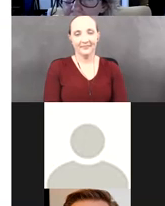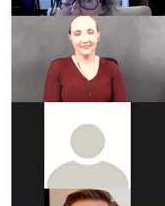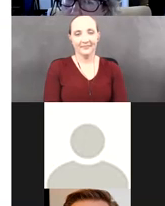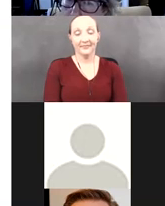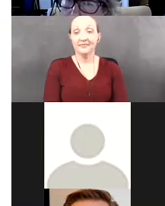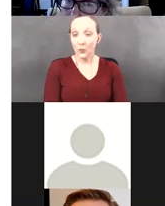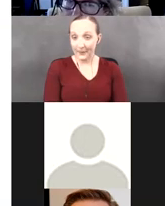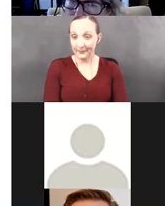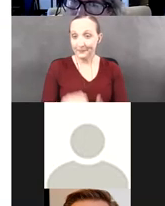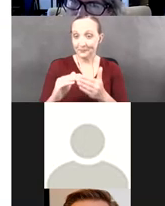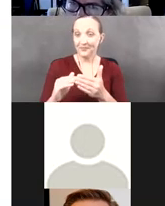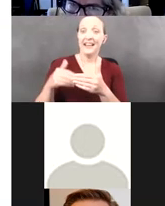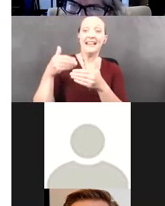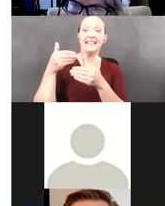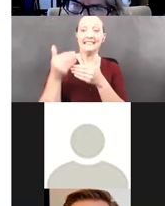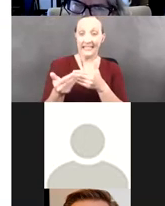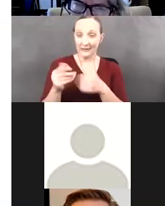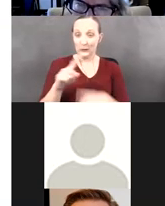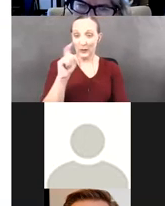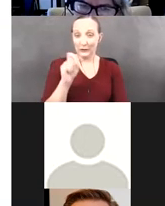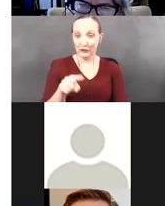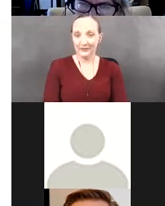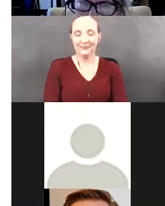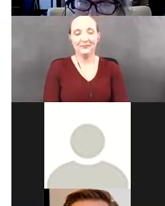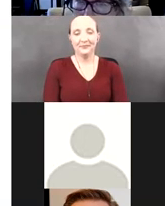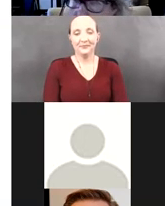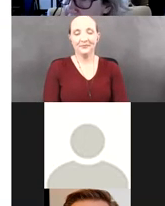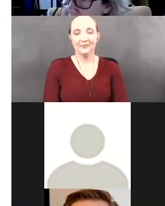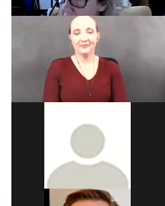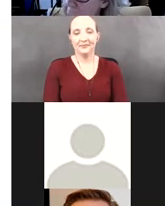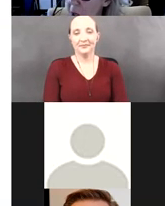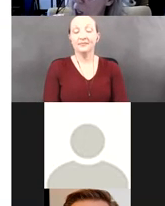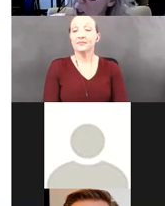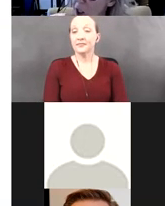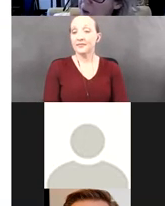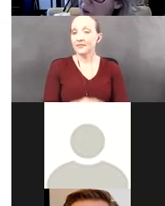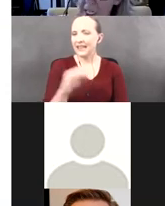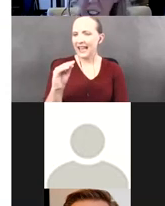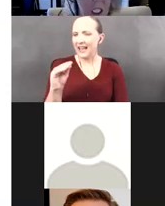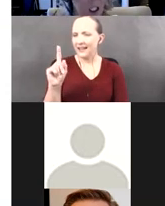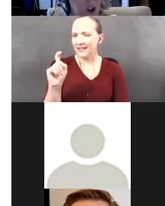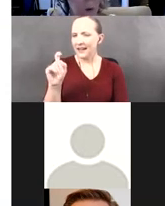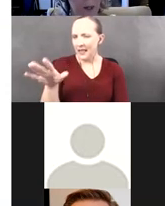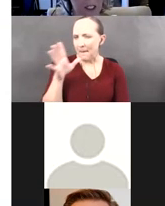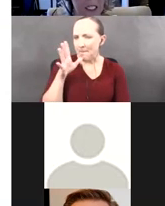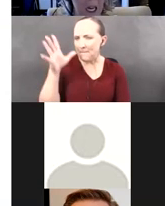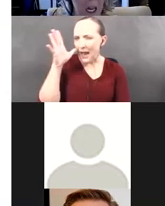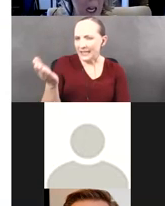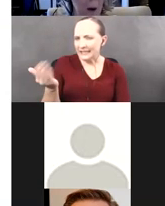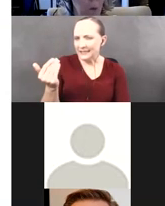designing Next your class. question, and if the parent could provide a little